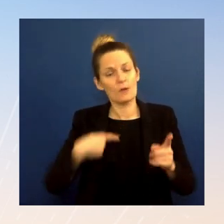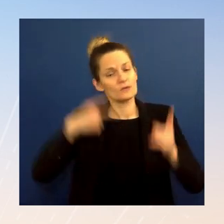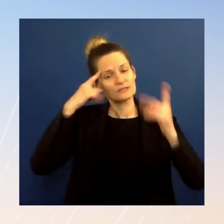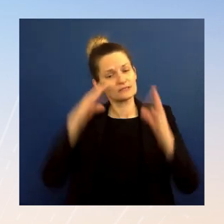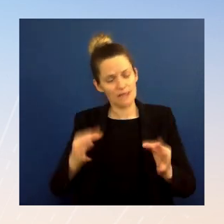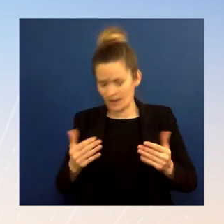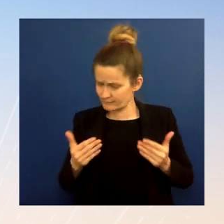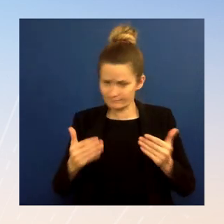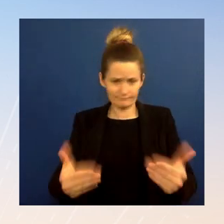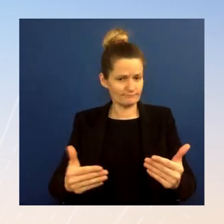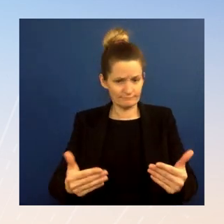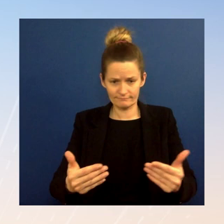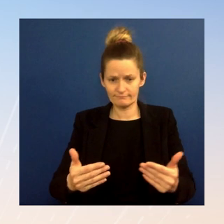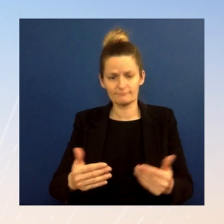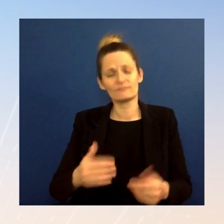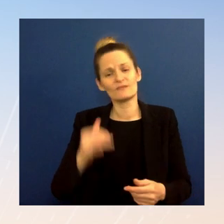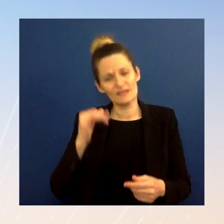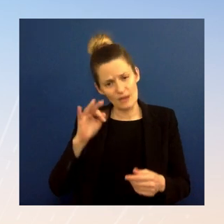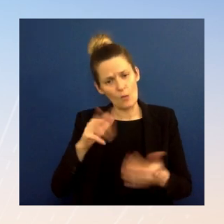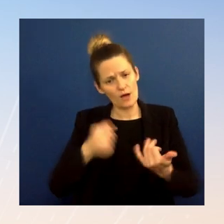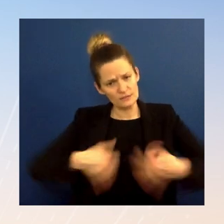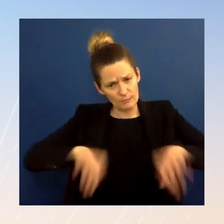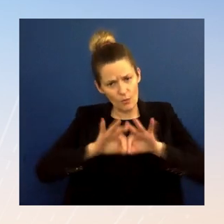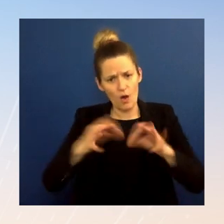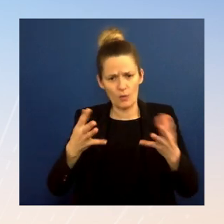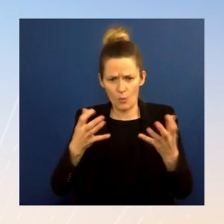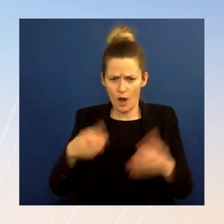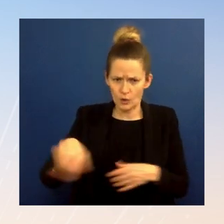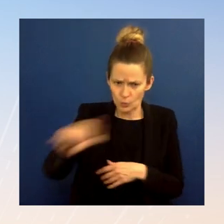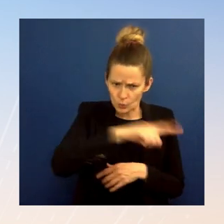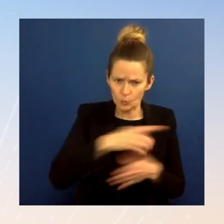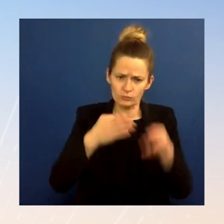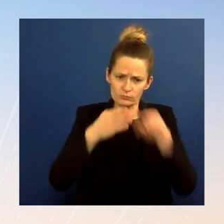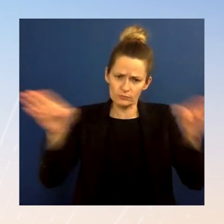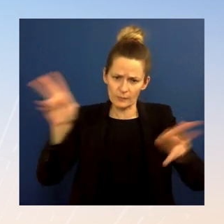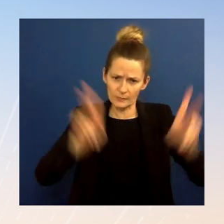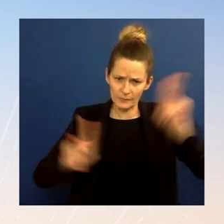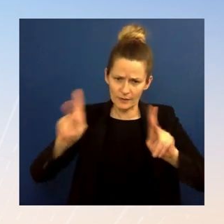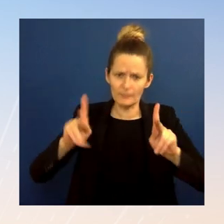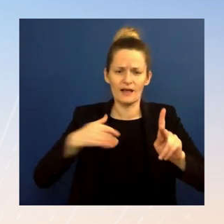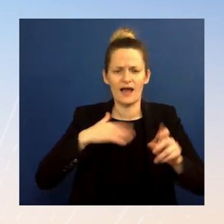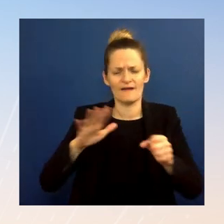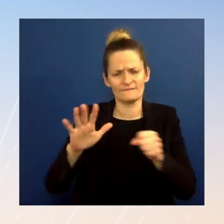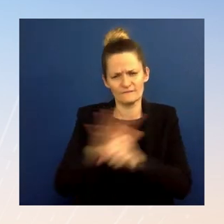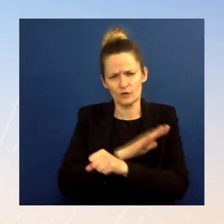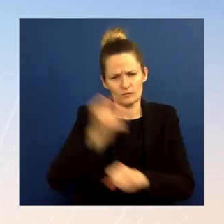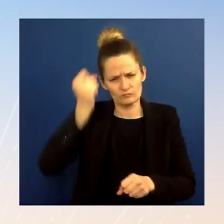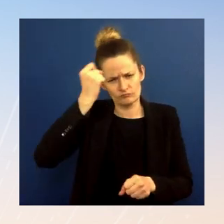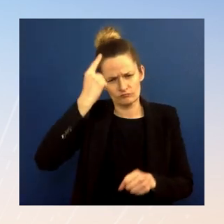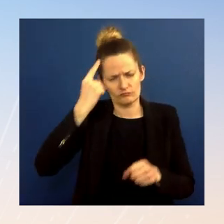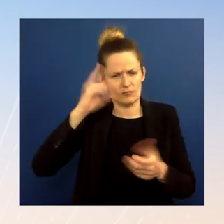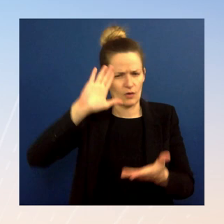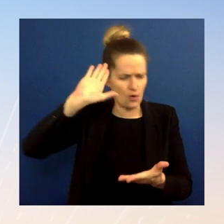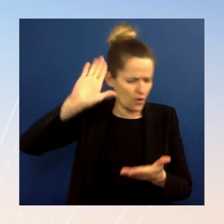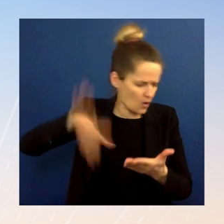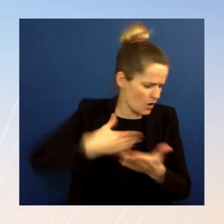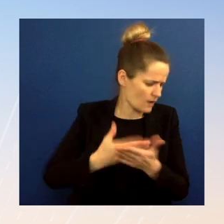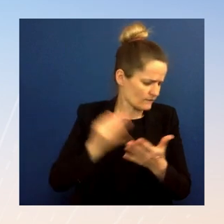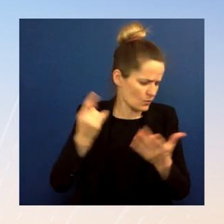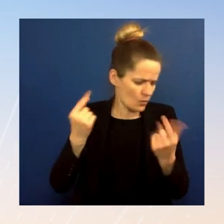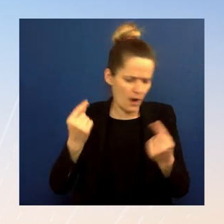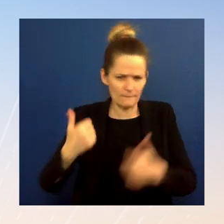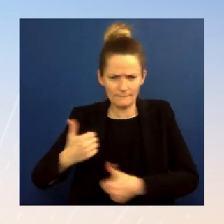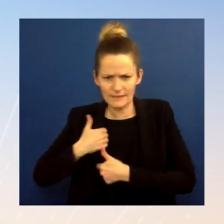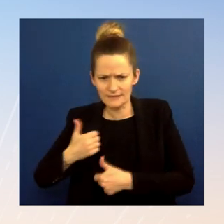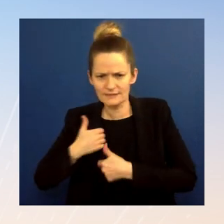for all of you and the American public to fully understand the range of military and security assistance we're providing, how it's working, and how it's helping them in